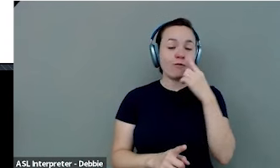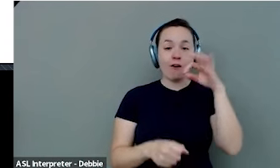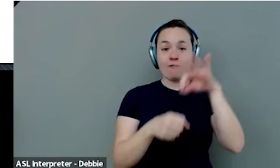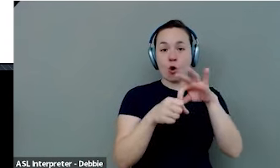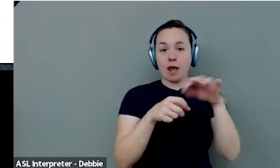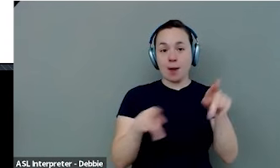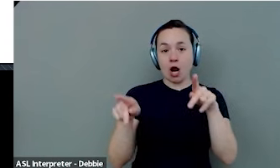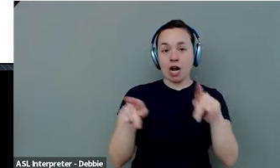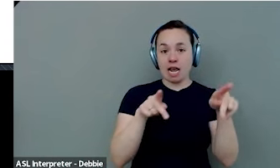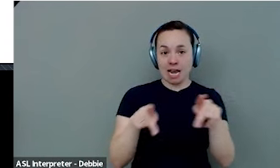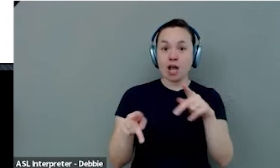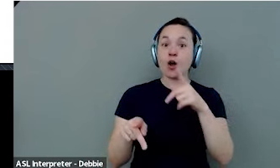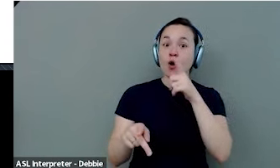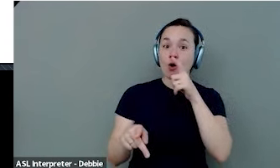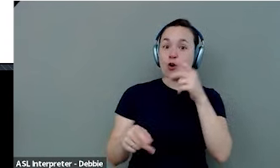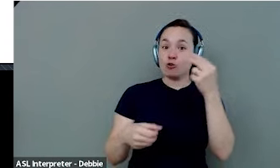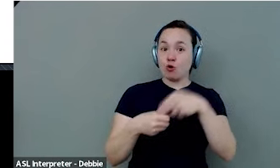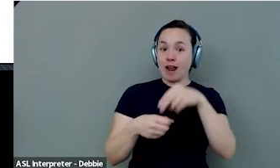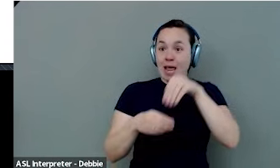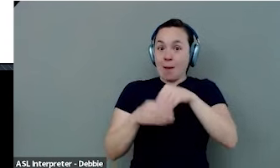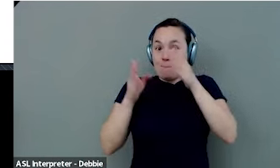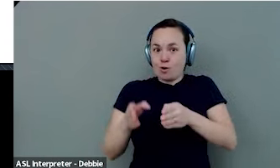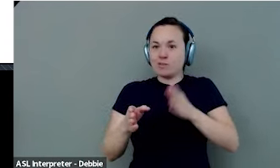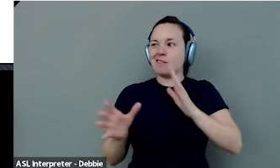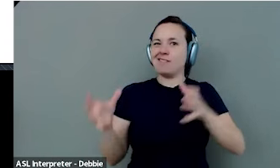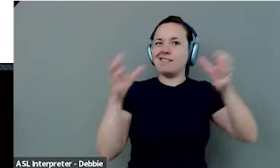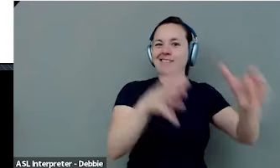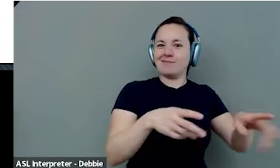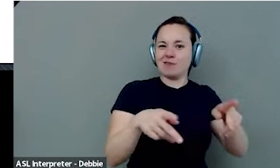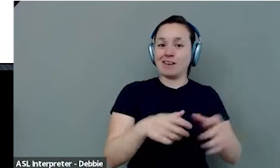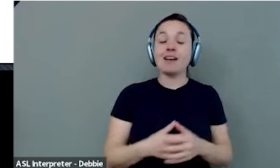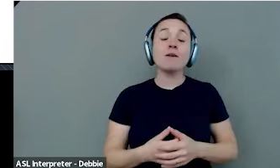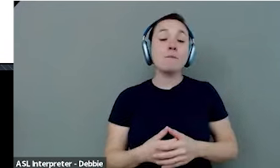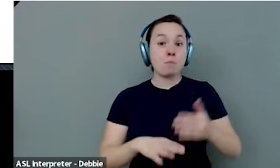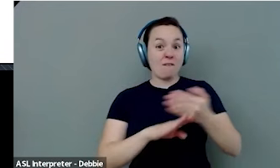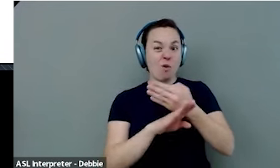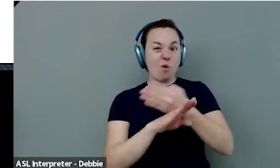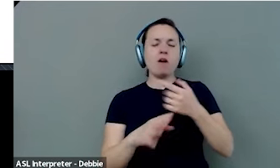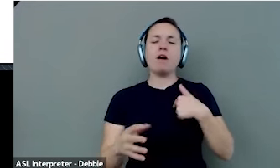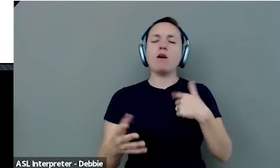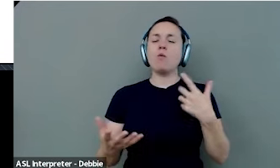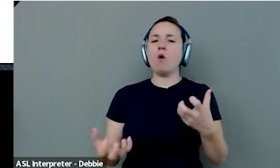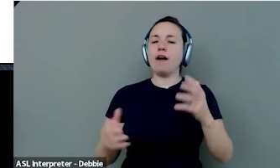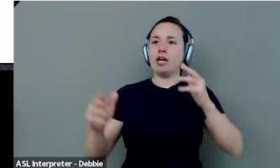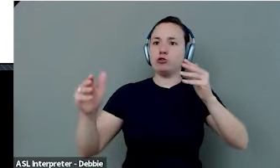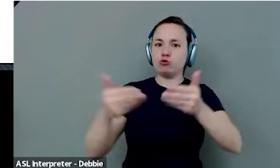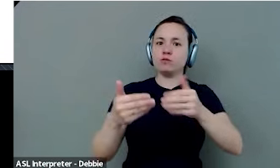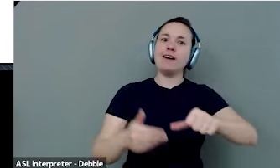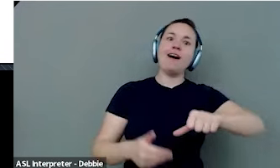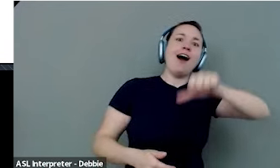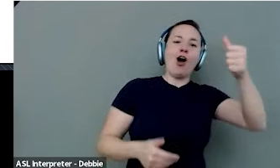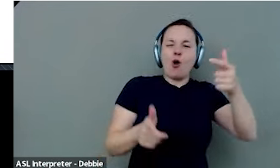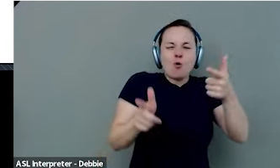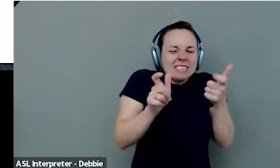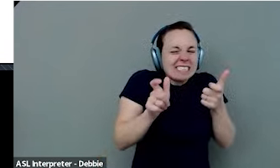party for folks who are joining us in person today. But before we do that, I wanted to introduce another